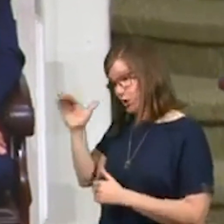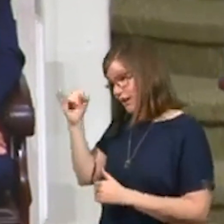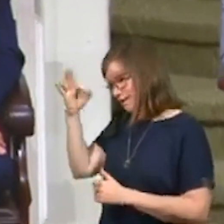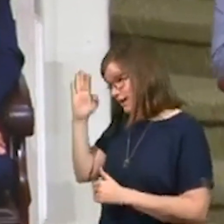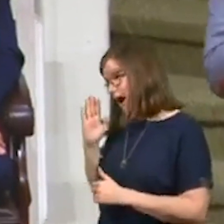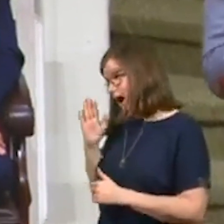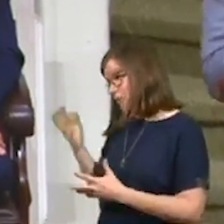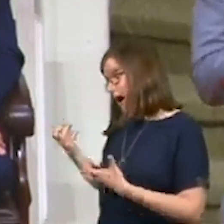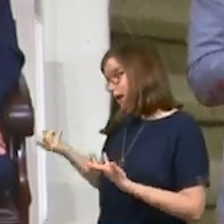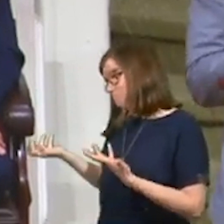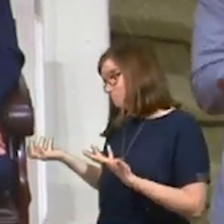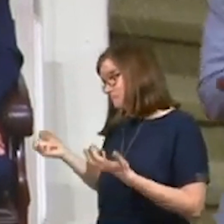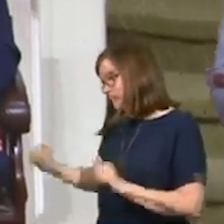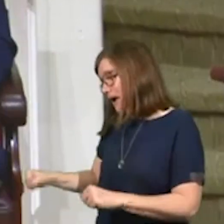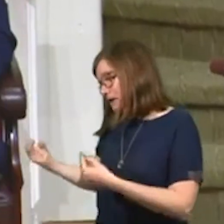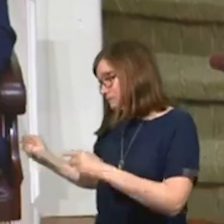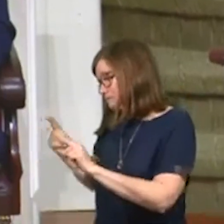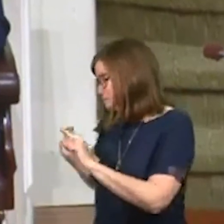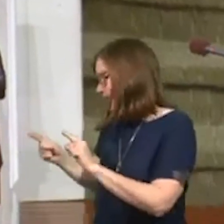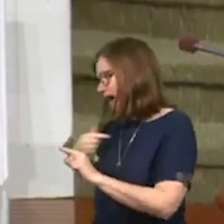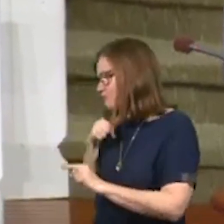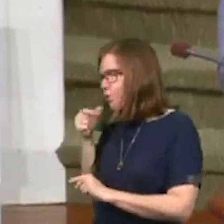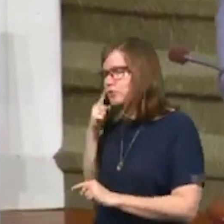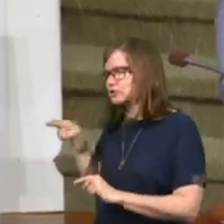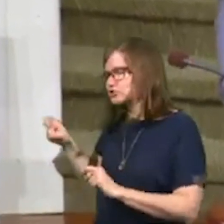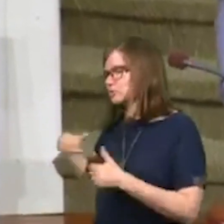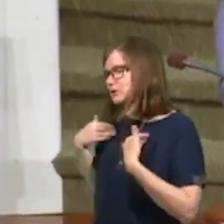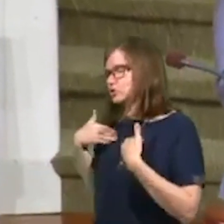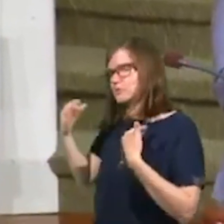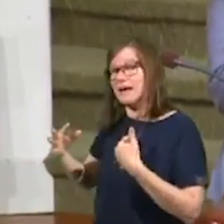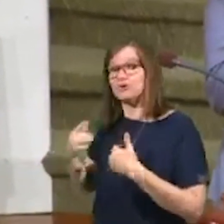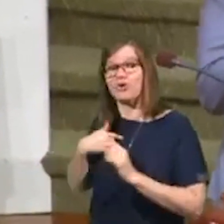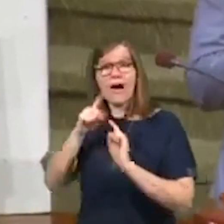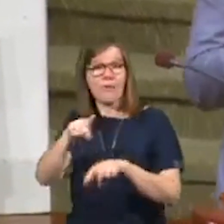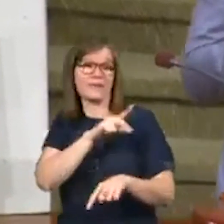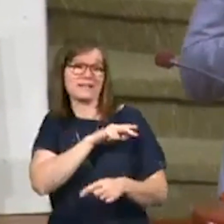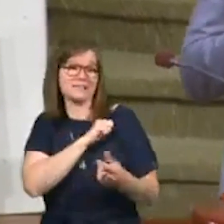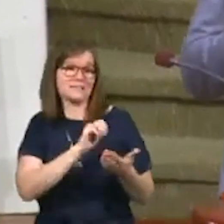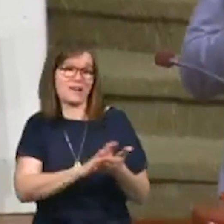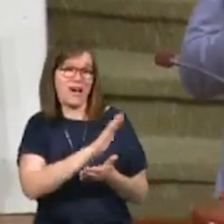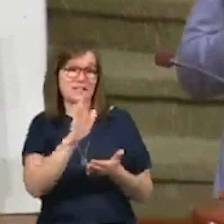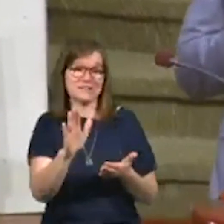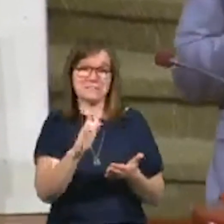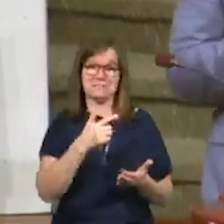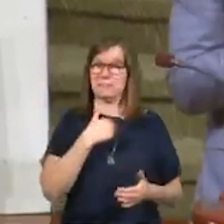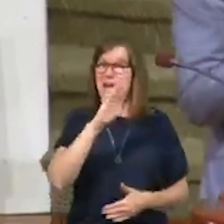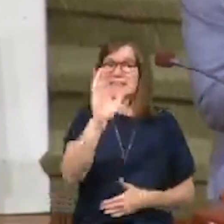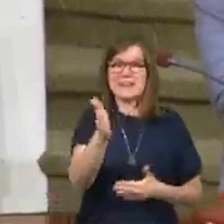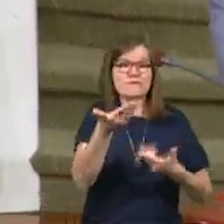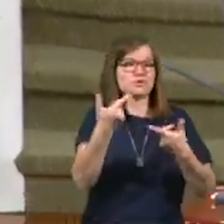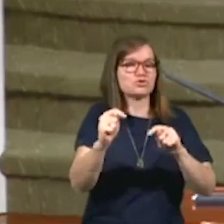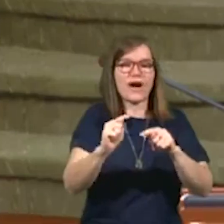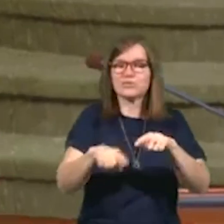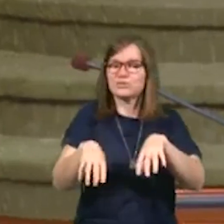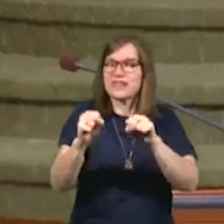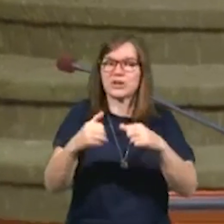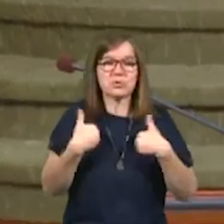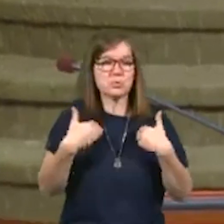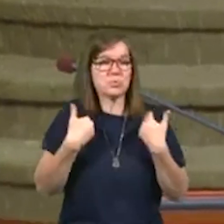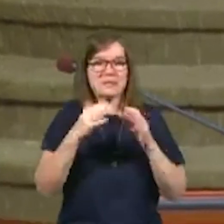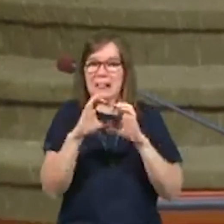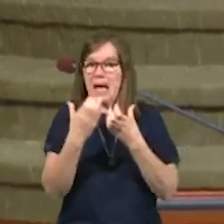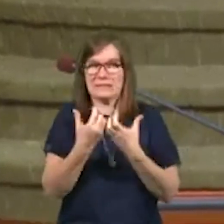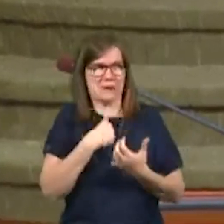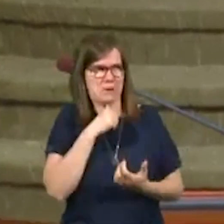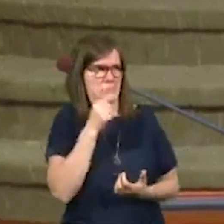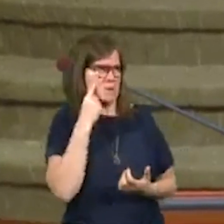God's in it, you could do it, but you're asking me, I don't think you should ever be a youth pastor. And so I went to Hiles Anderson college. I never even tried to take a youth class. I don't know that